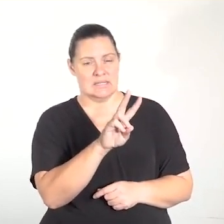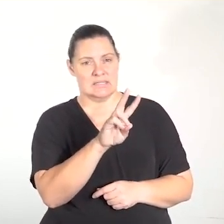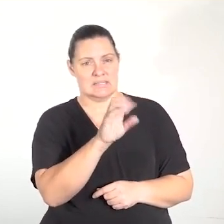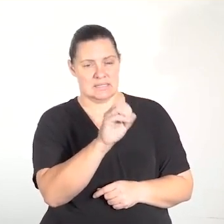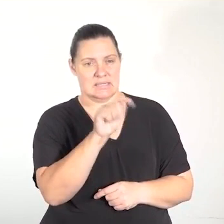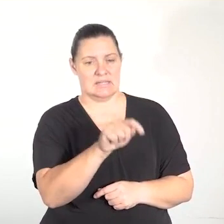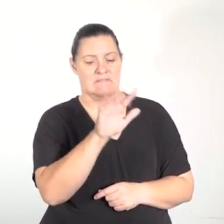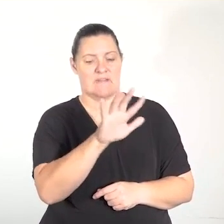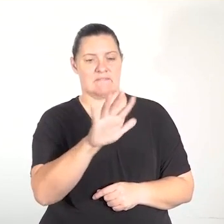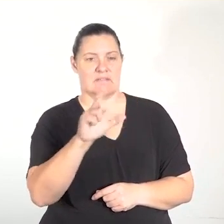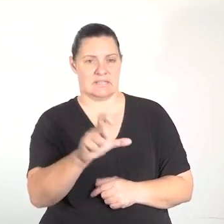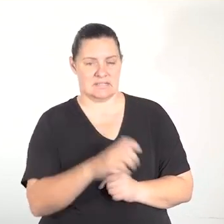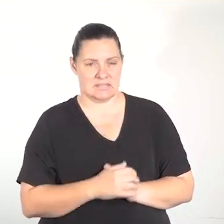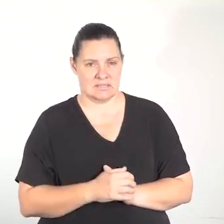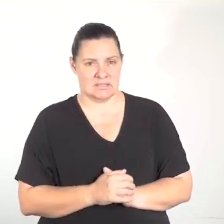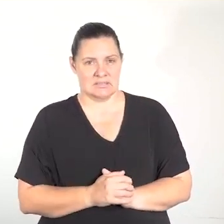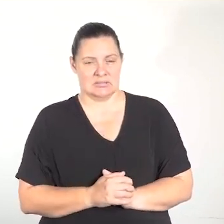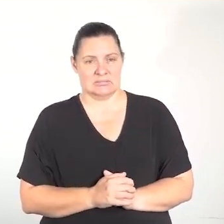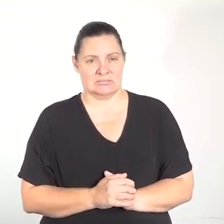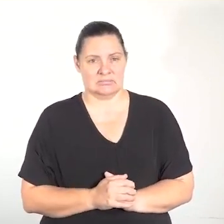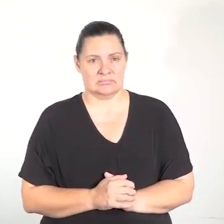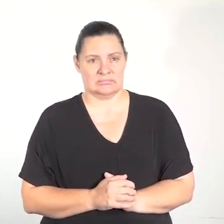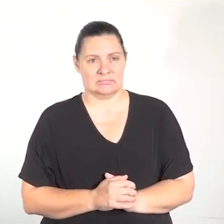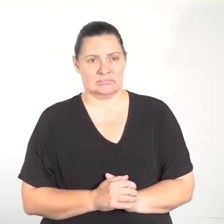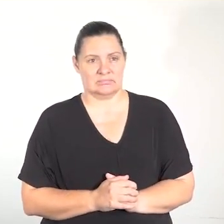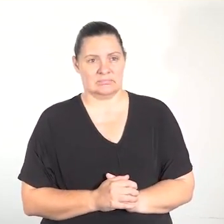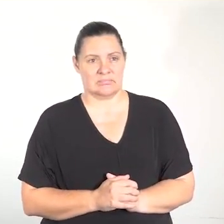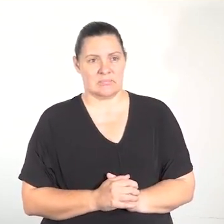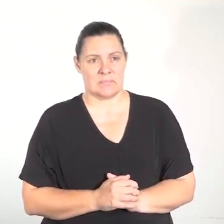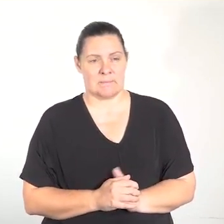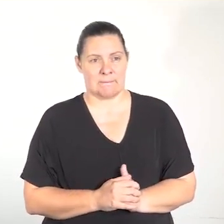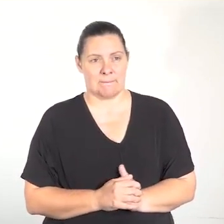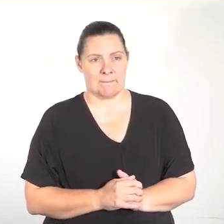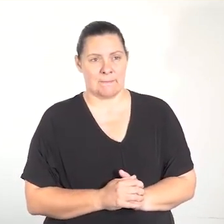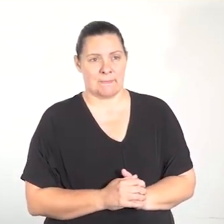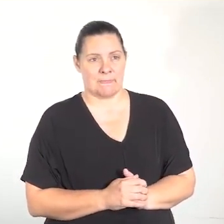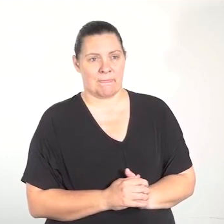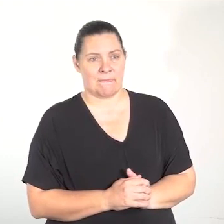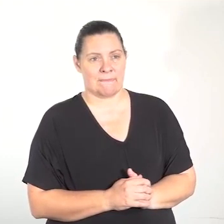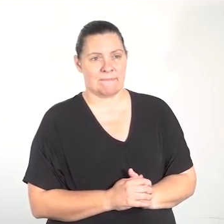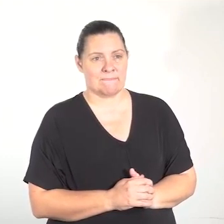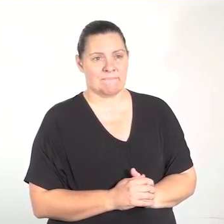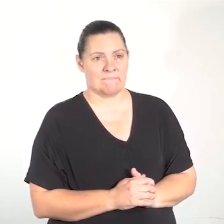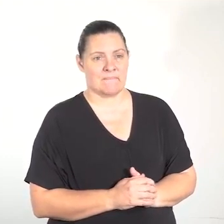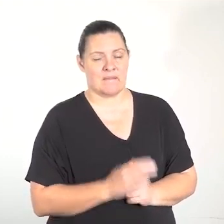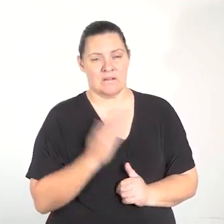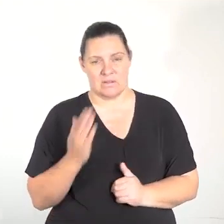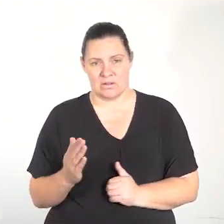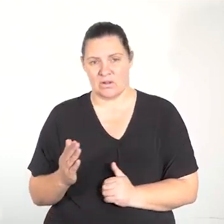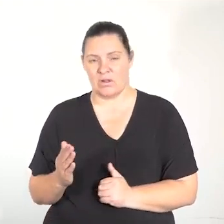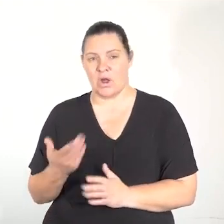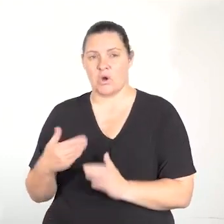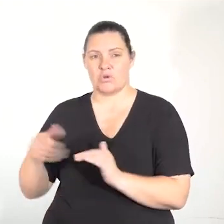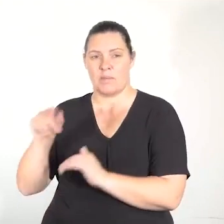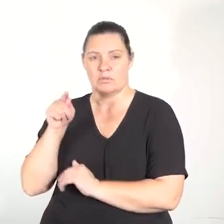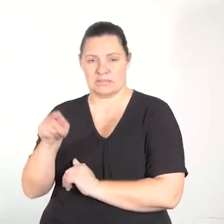420 and 55 cents. Remember your unit, that's 420 rands and 55 cents.